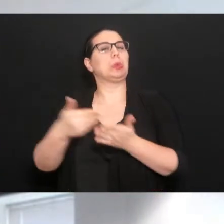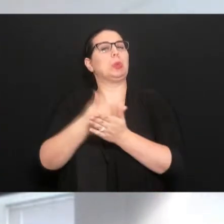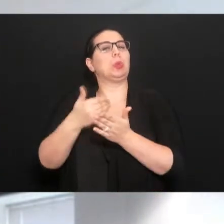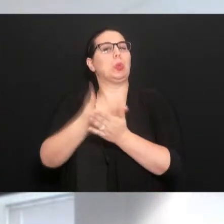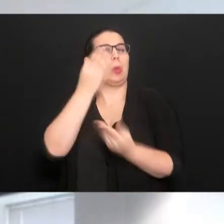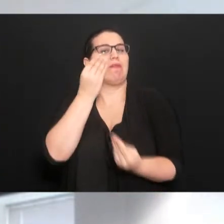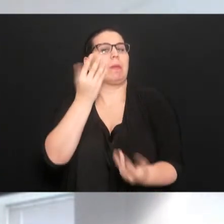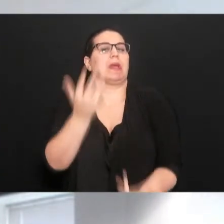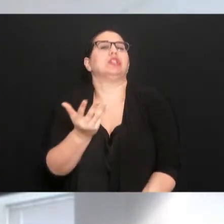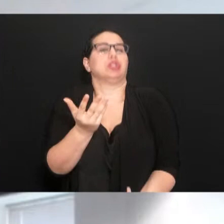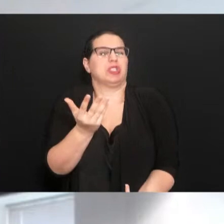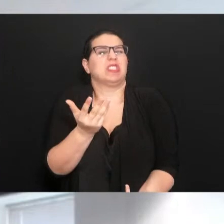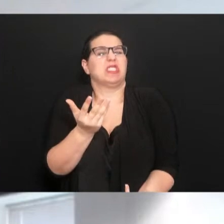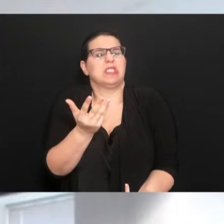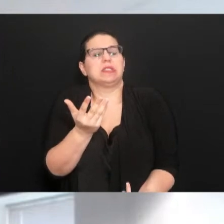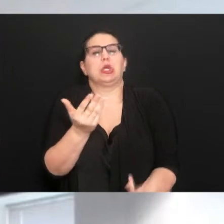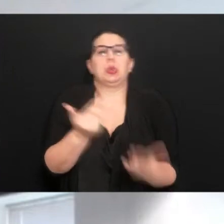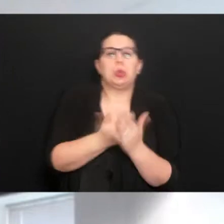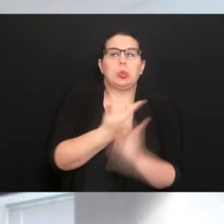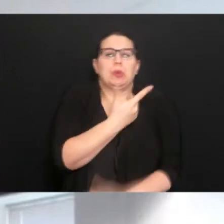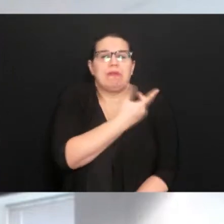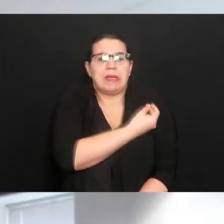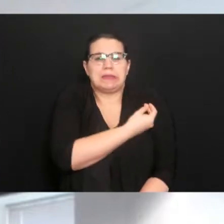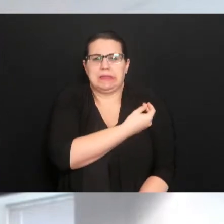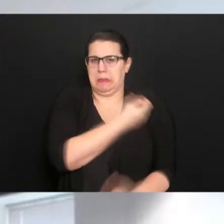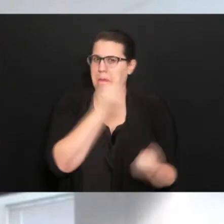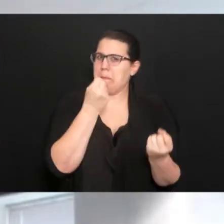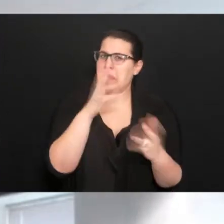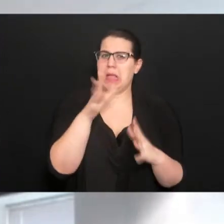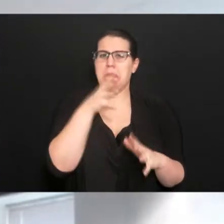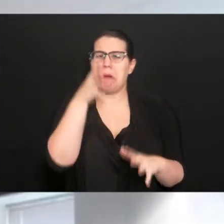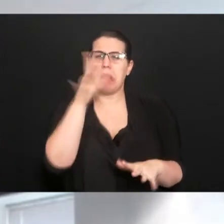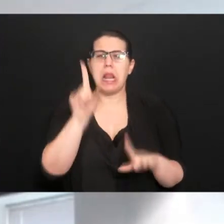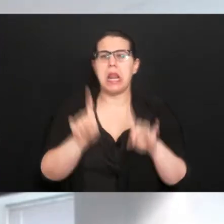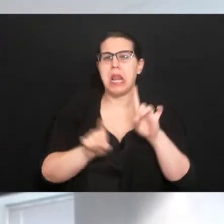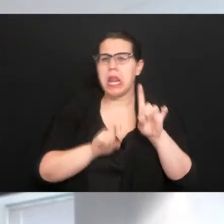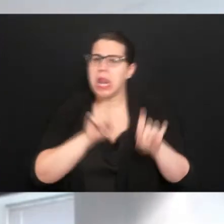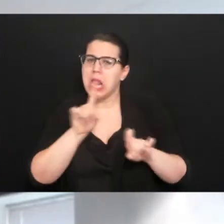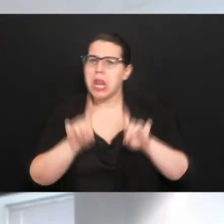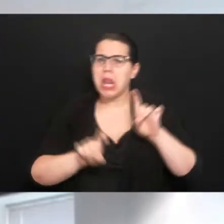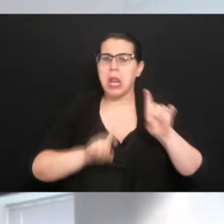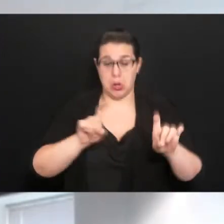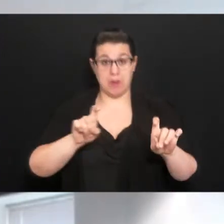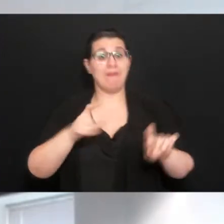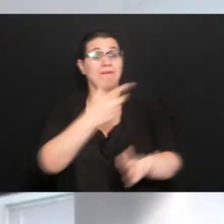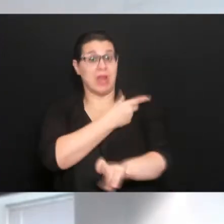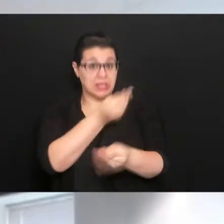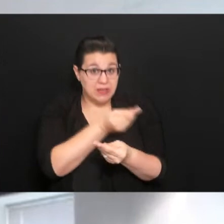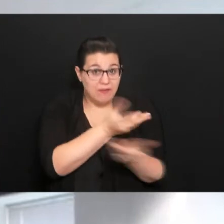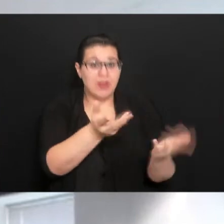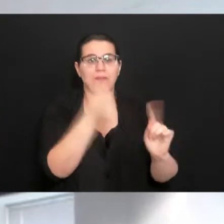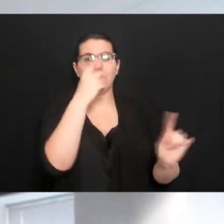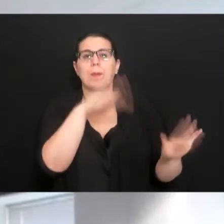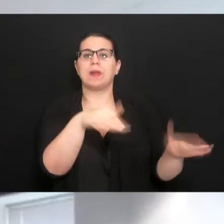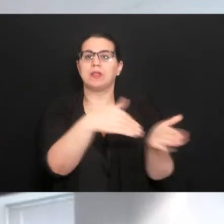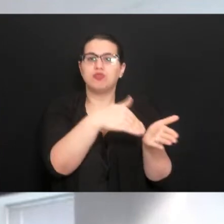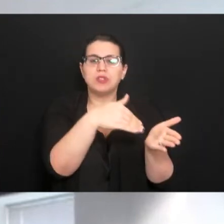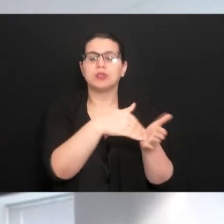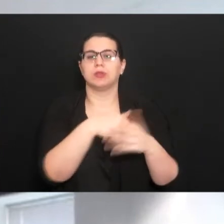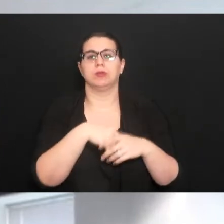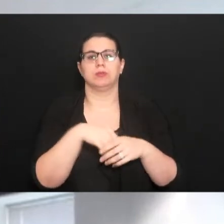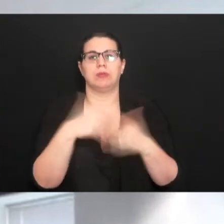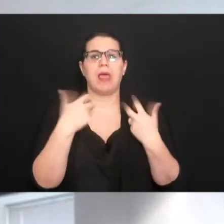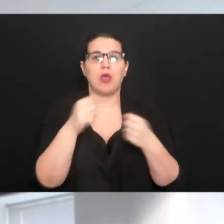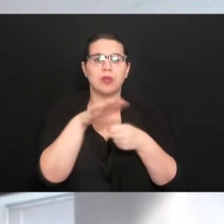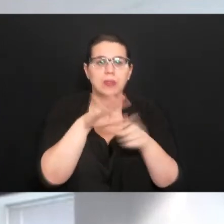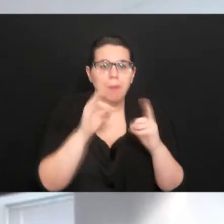parents have a lot of questions. So we do have the vaccines available to pediatricians, local health departments, community